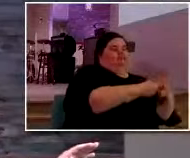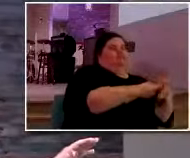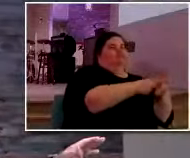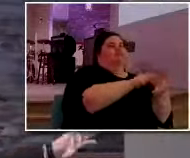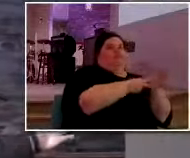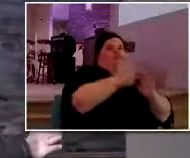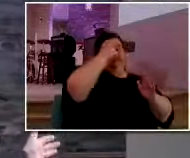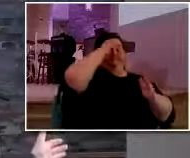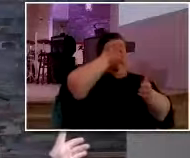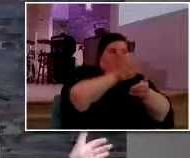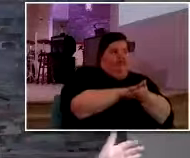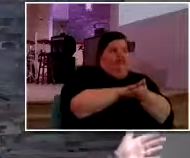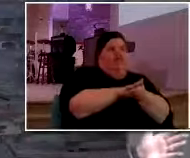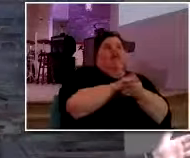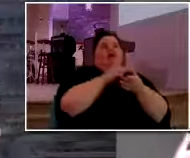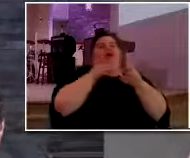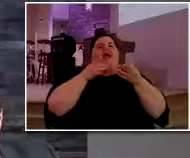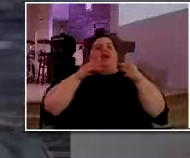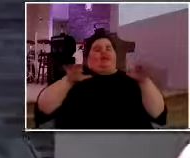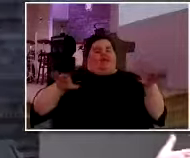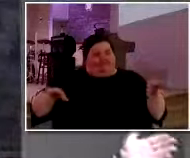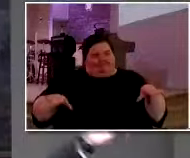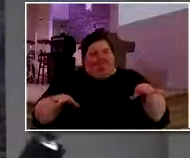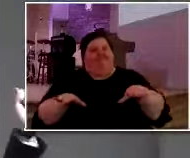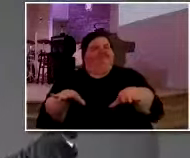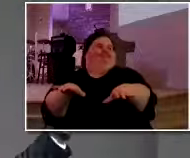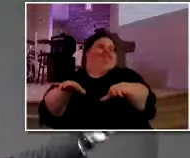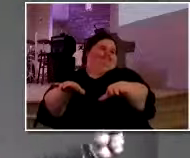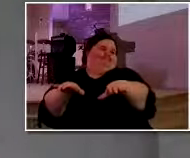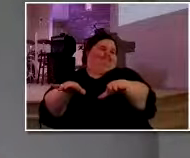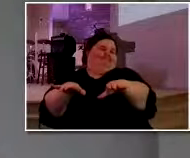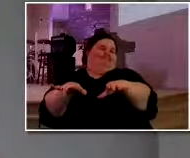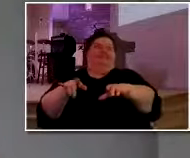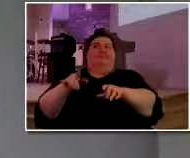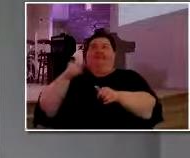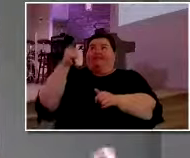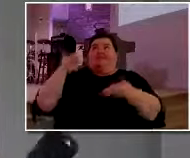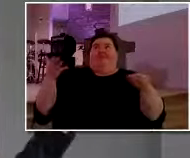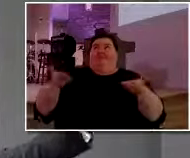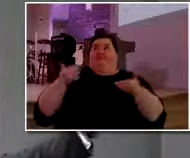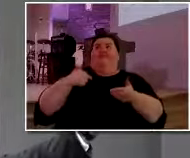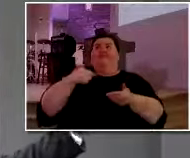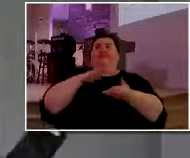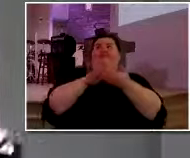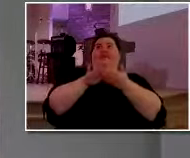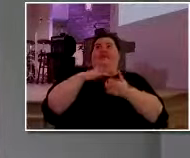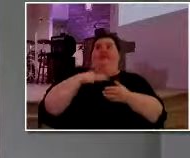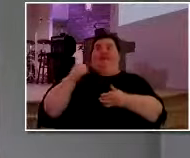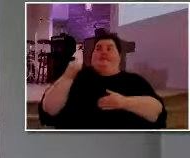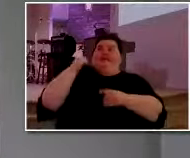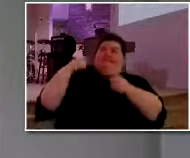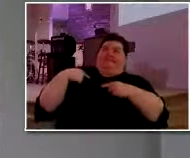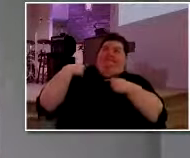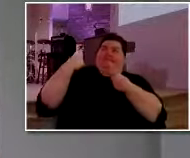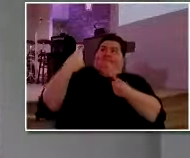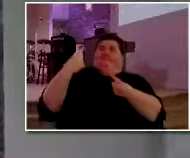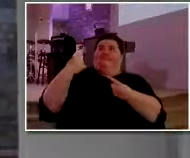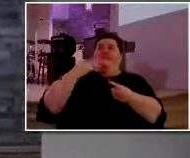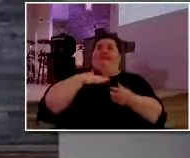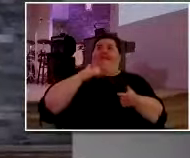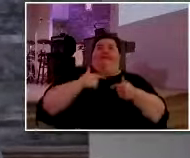in action. God, here I am. I need you to forgive me of my past. I'm repenting, God, of my life. I'm going to